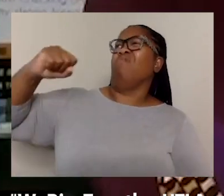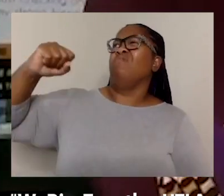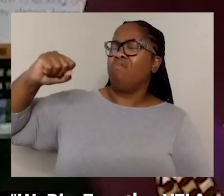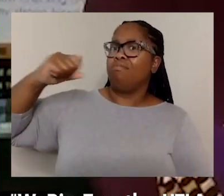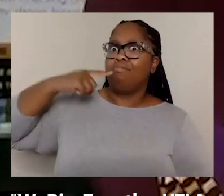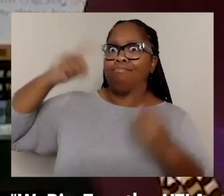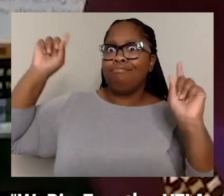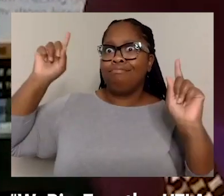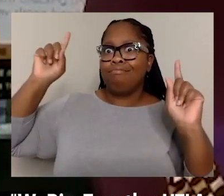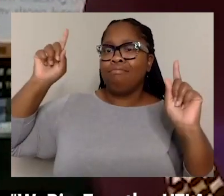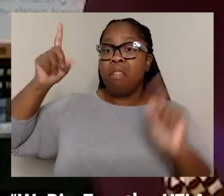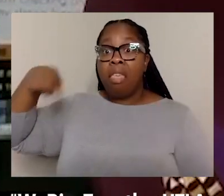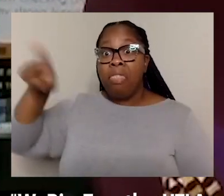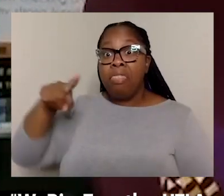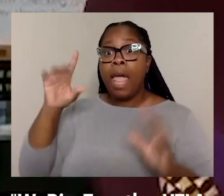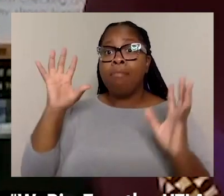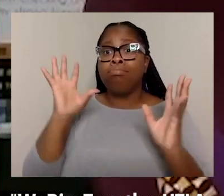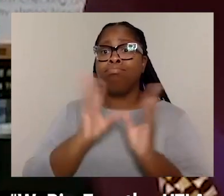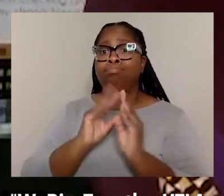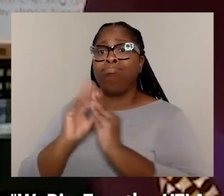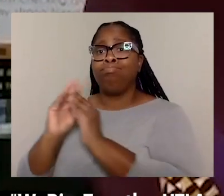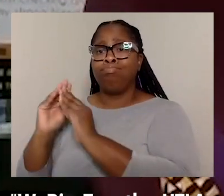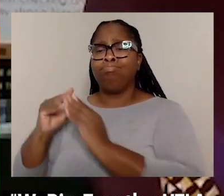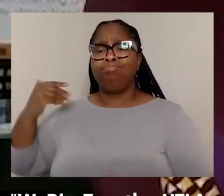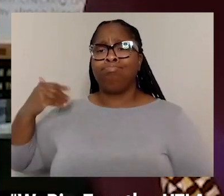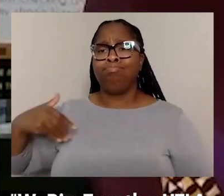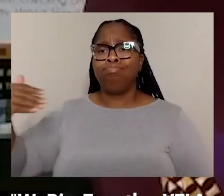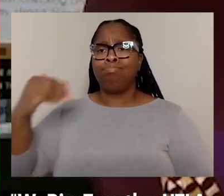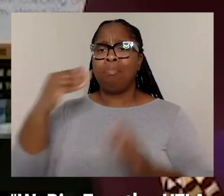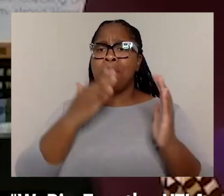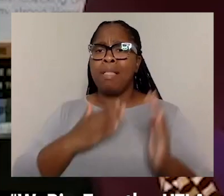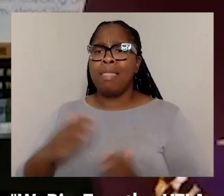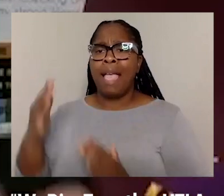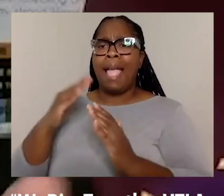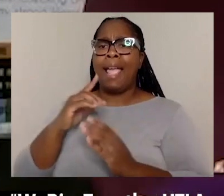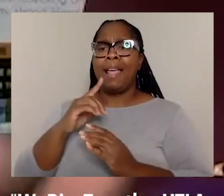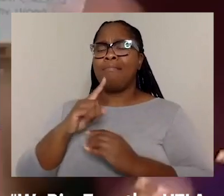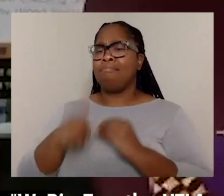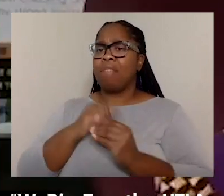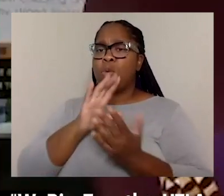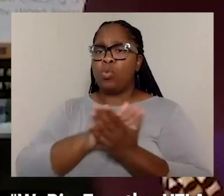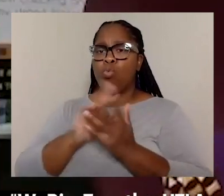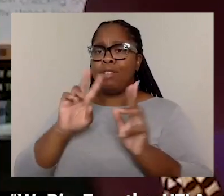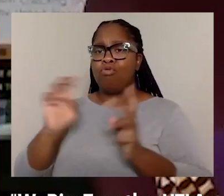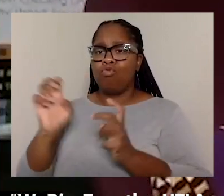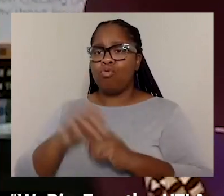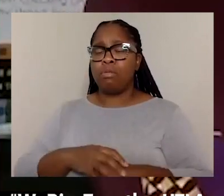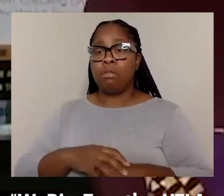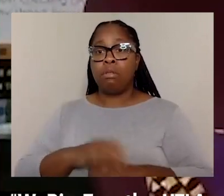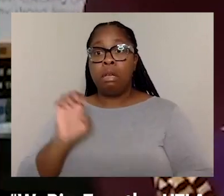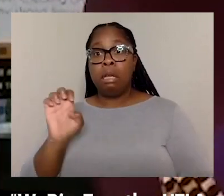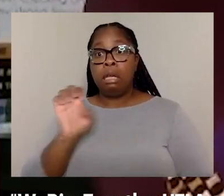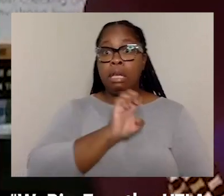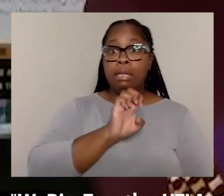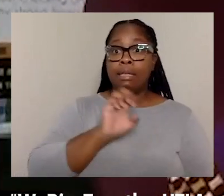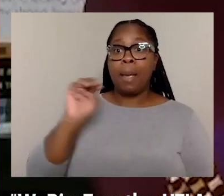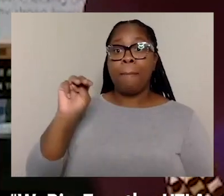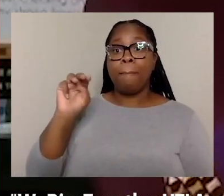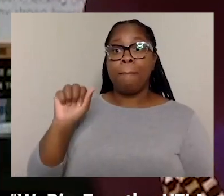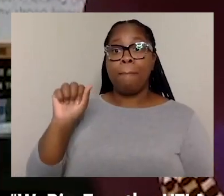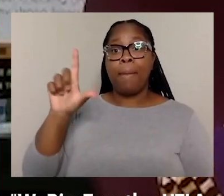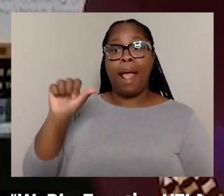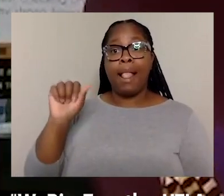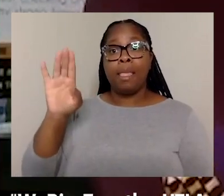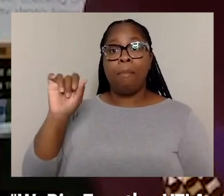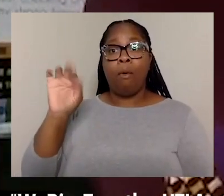plan and to strategize around site issues. East Area, Malabar Elementary